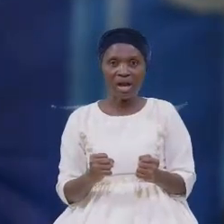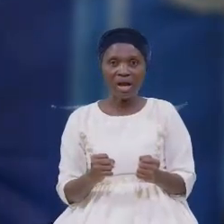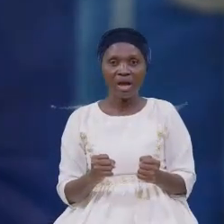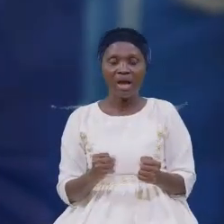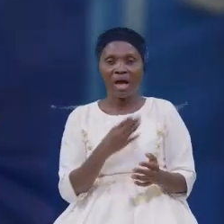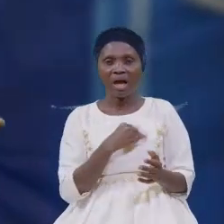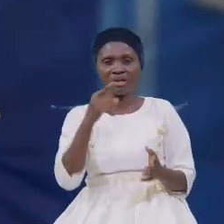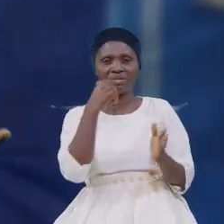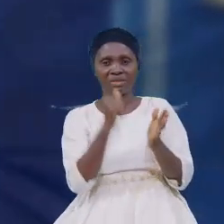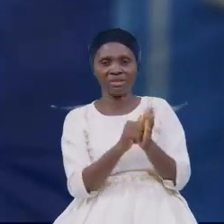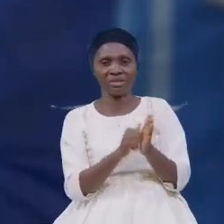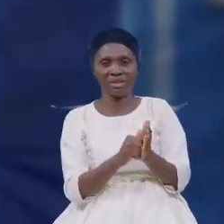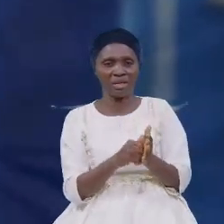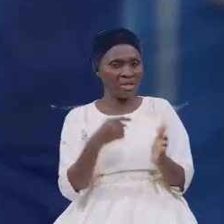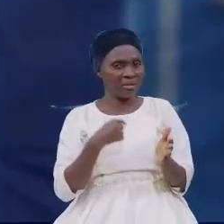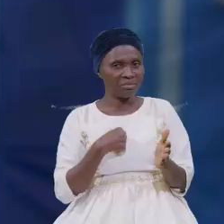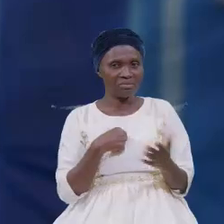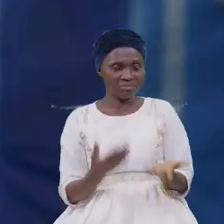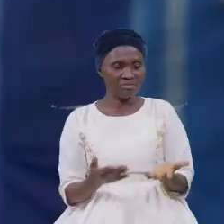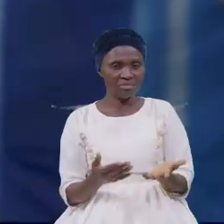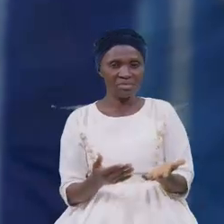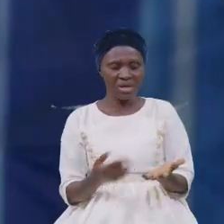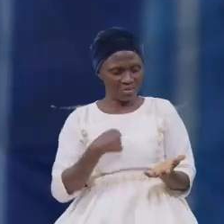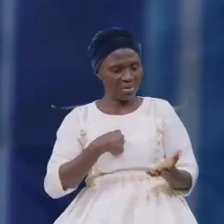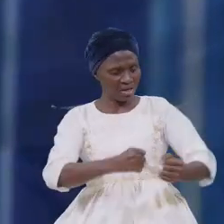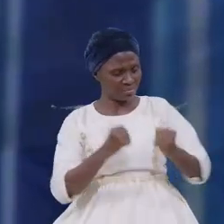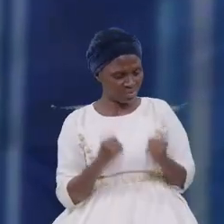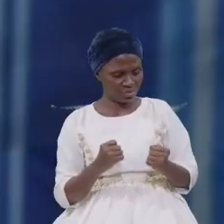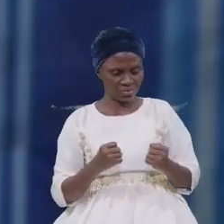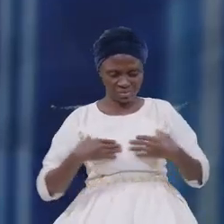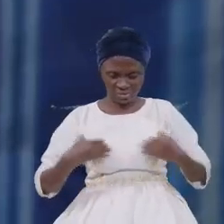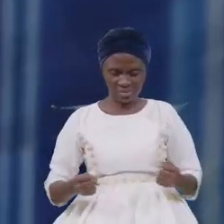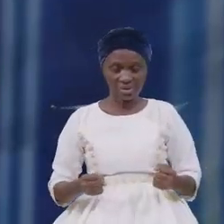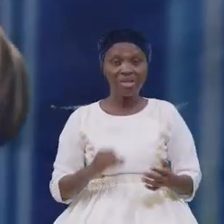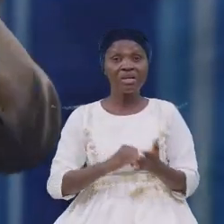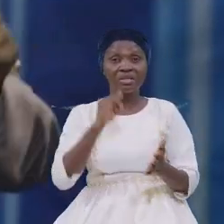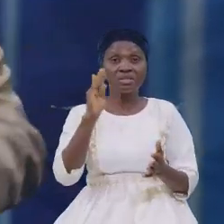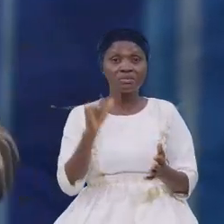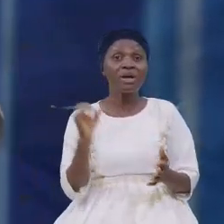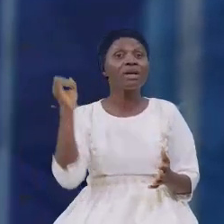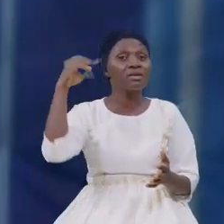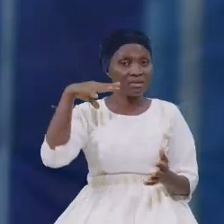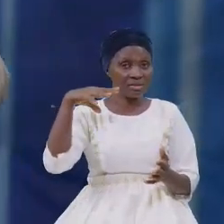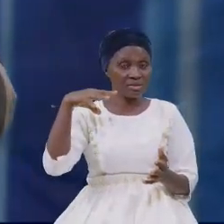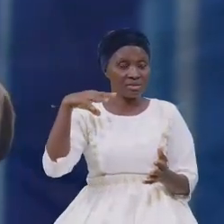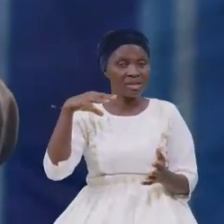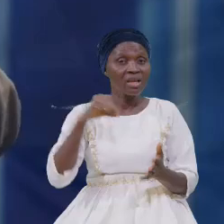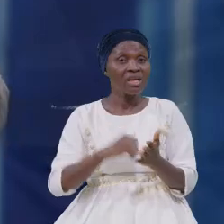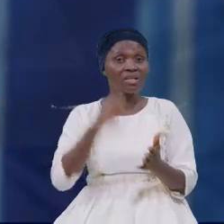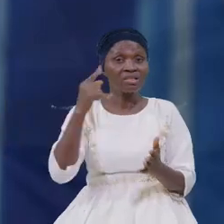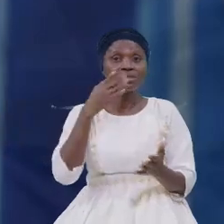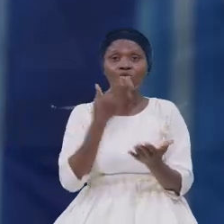there's nothing to be proud about, I'm strong by grace. By grace is the goodness of God.